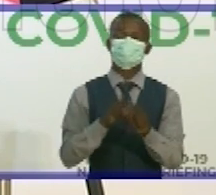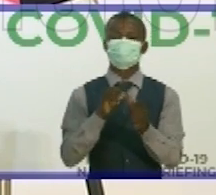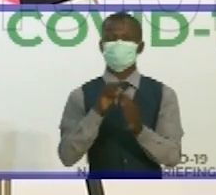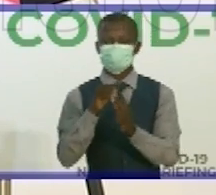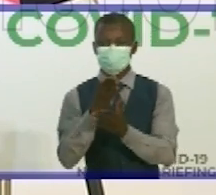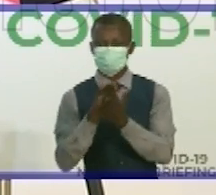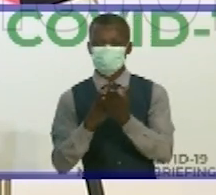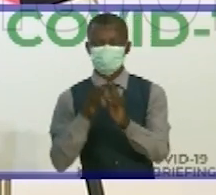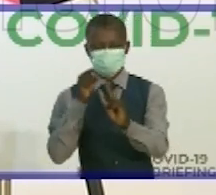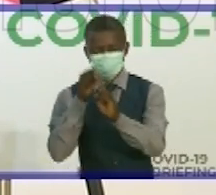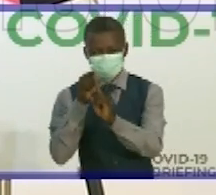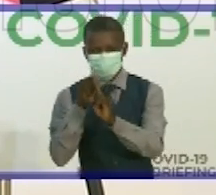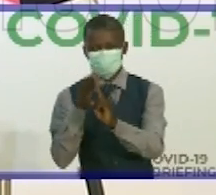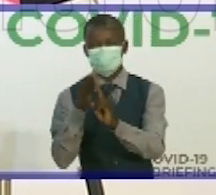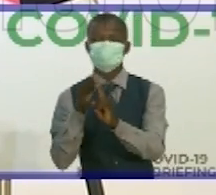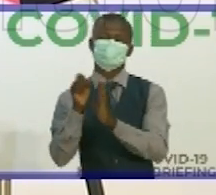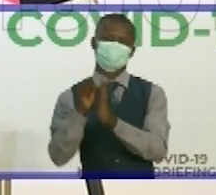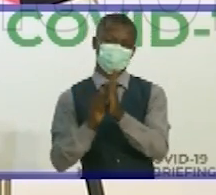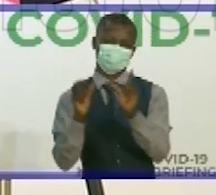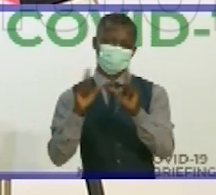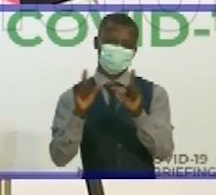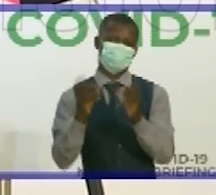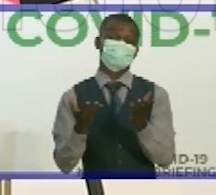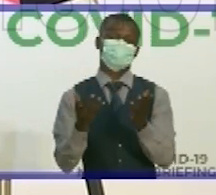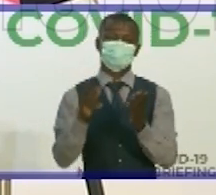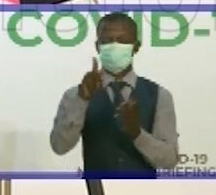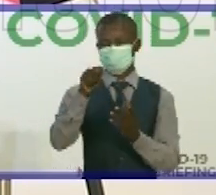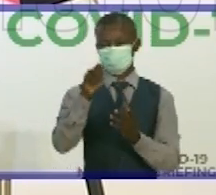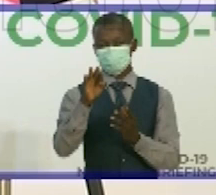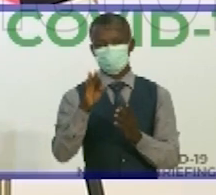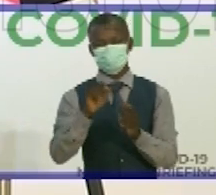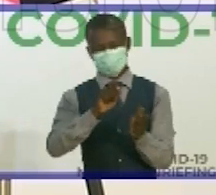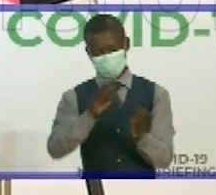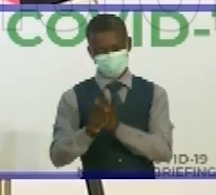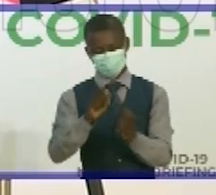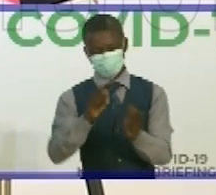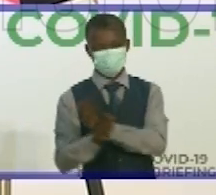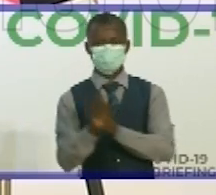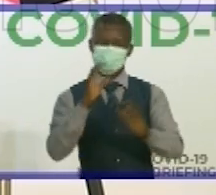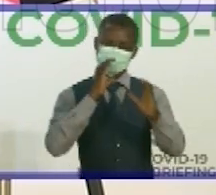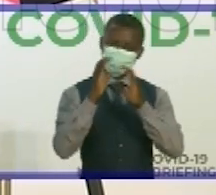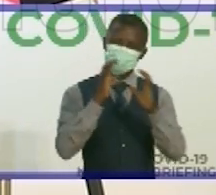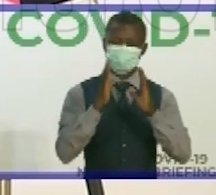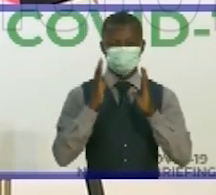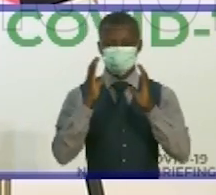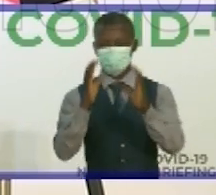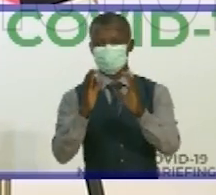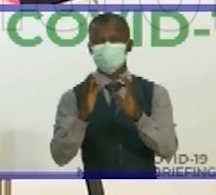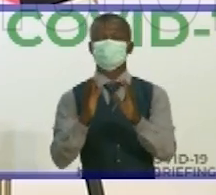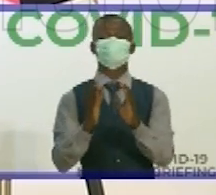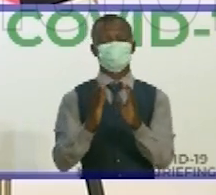levels. The PTF will be adjusting its communications approach and sensitization